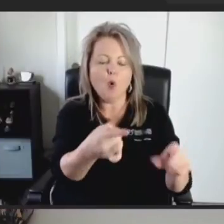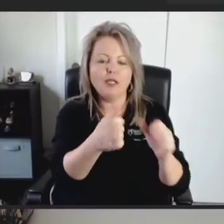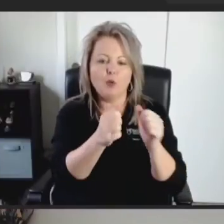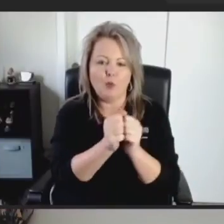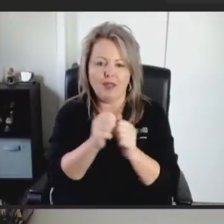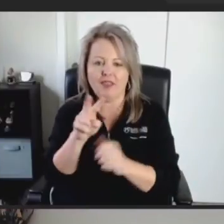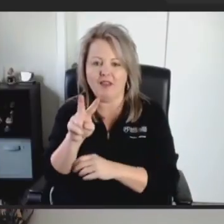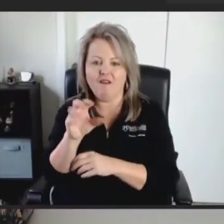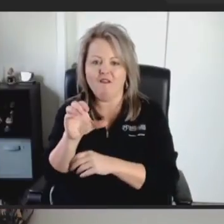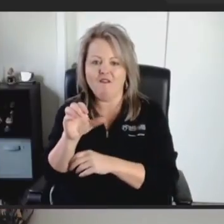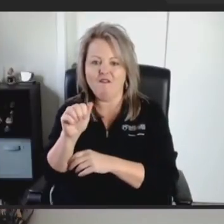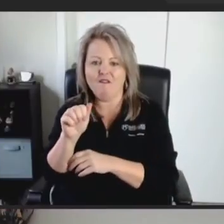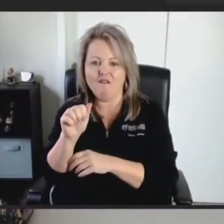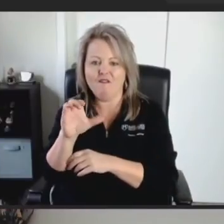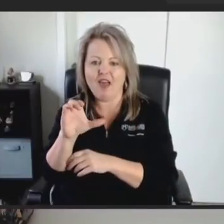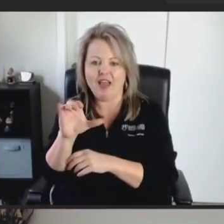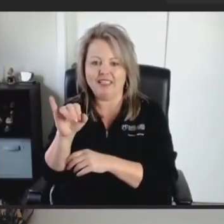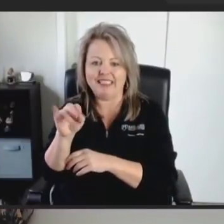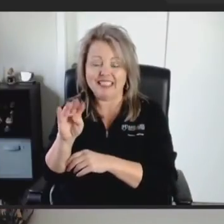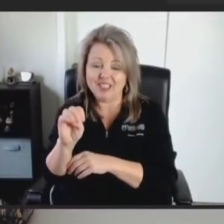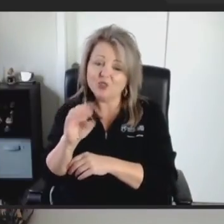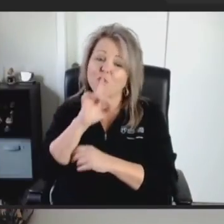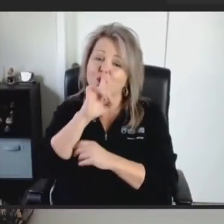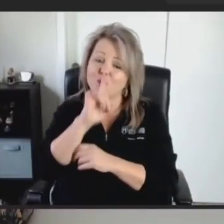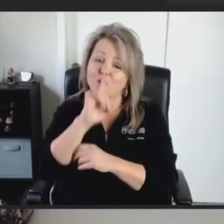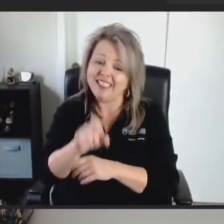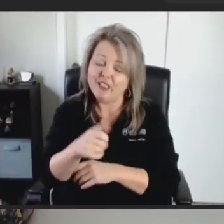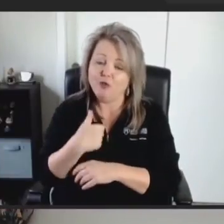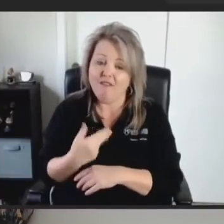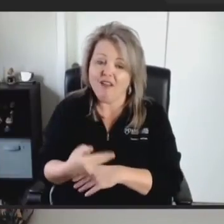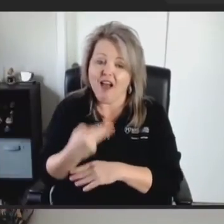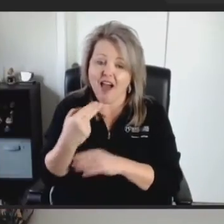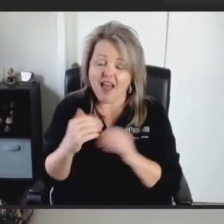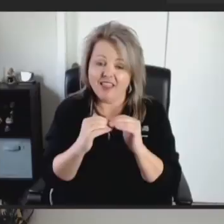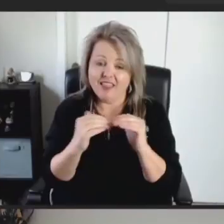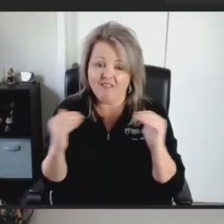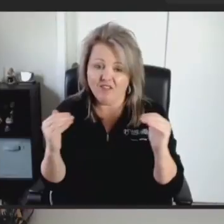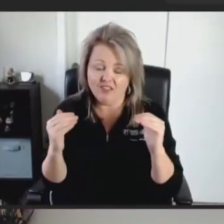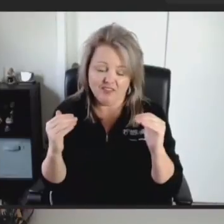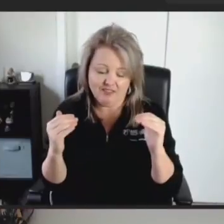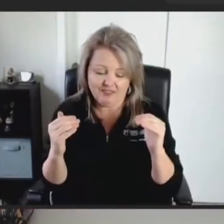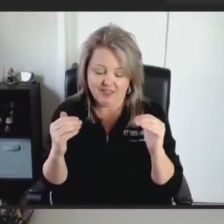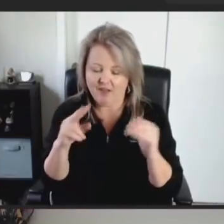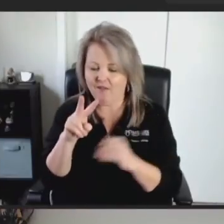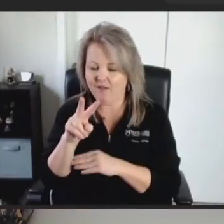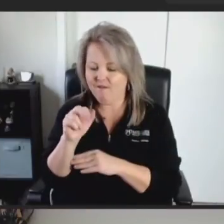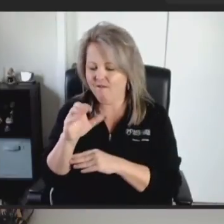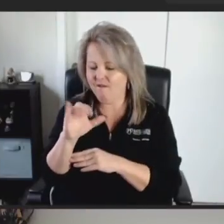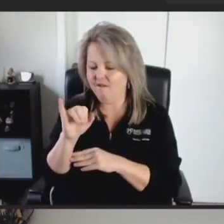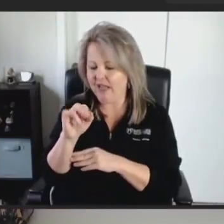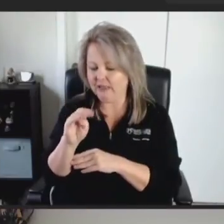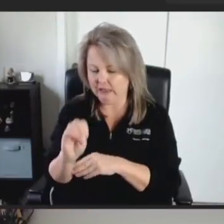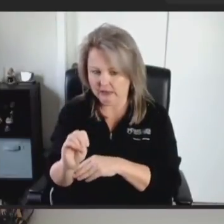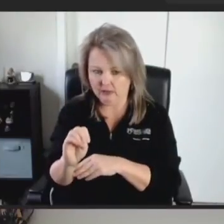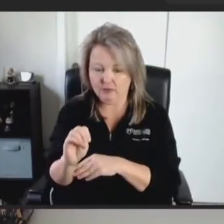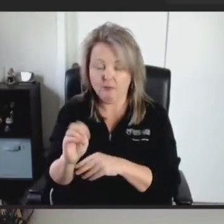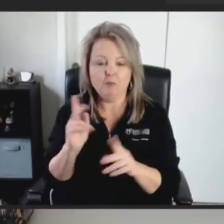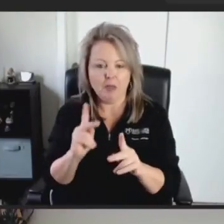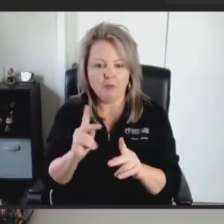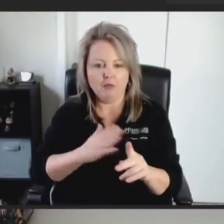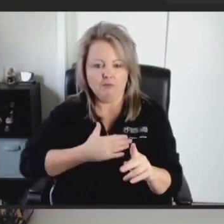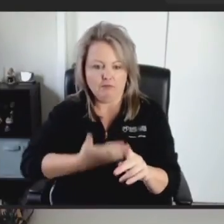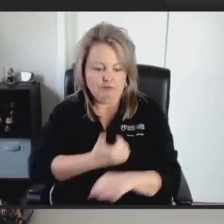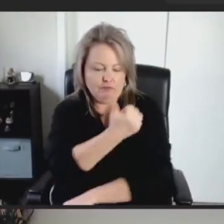And so we do need to get to pretty high levels of vaccine delivery before we can